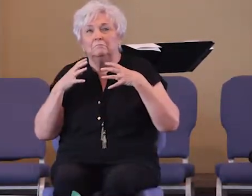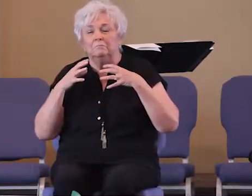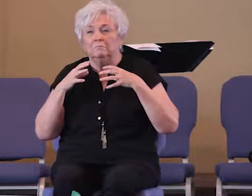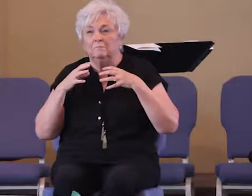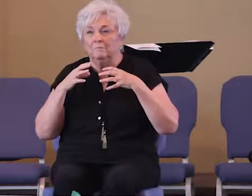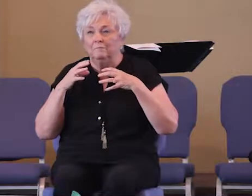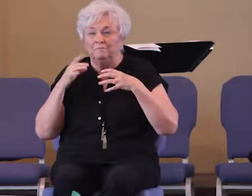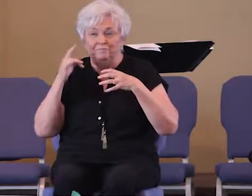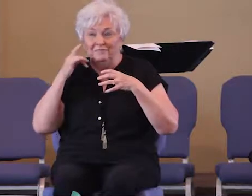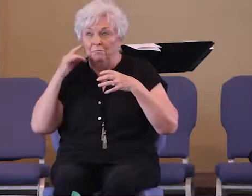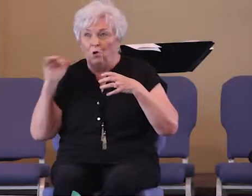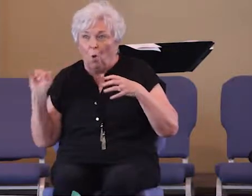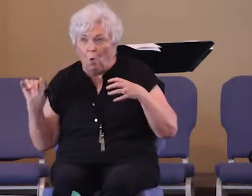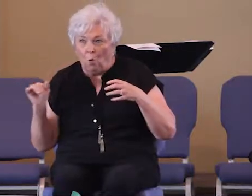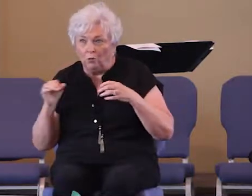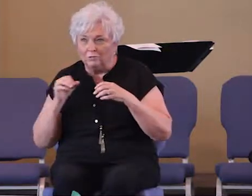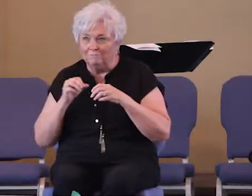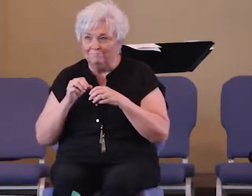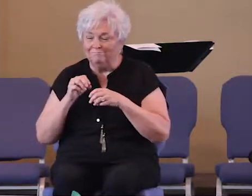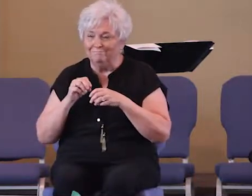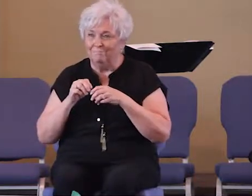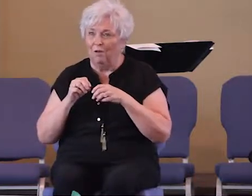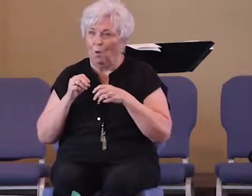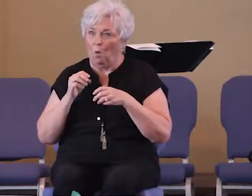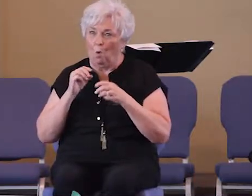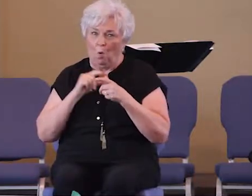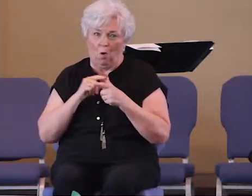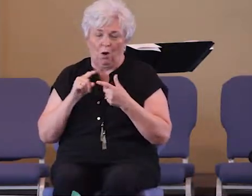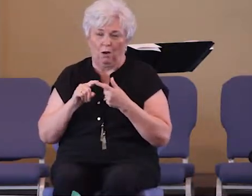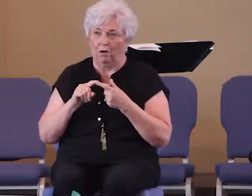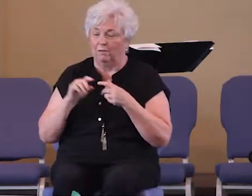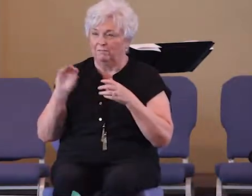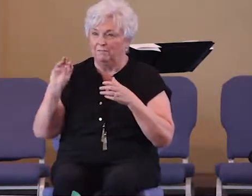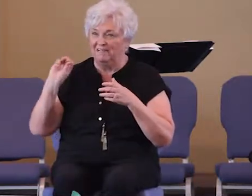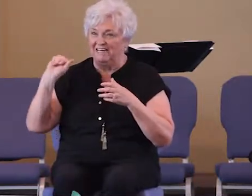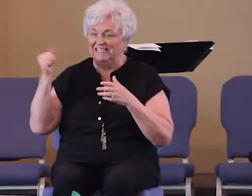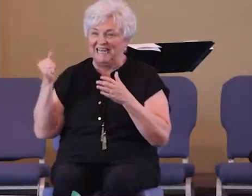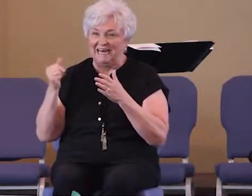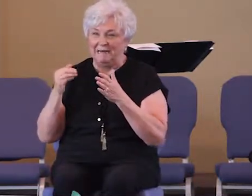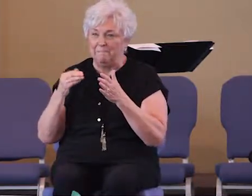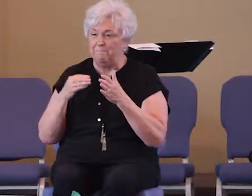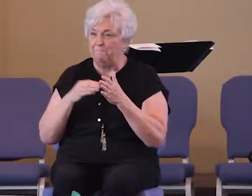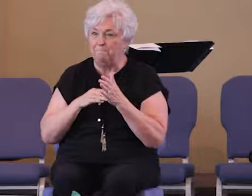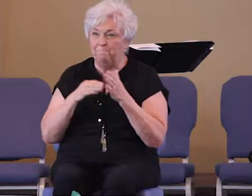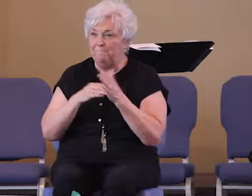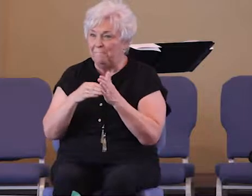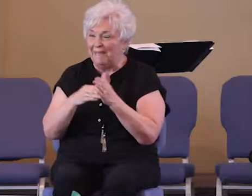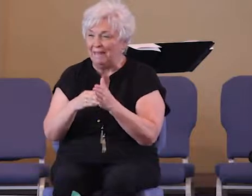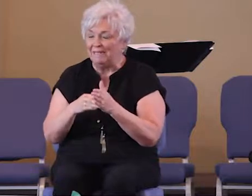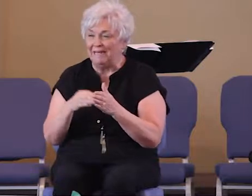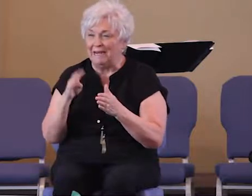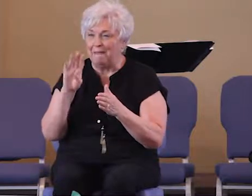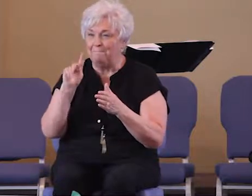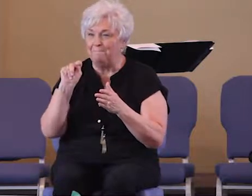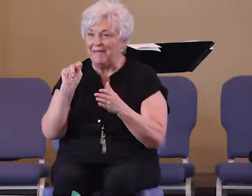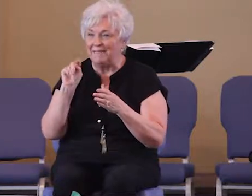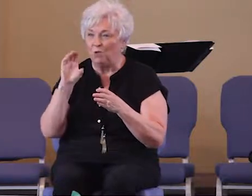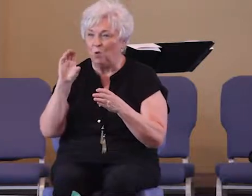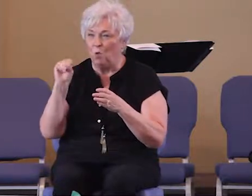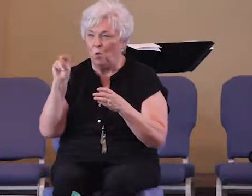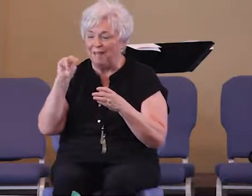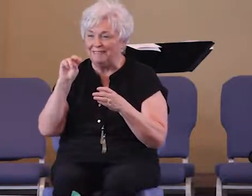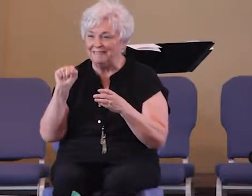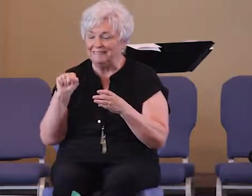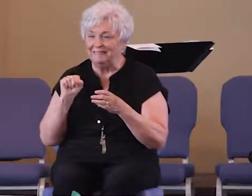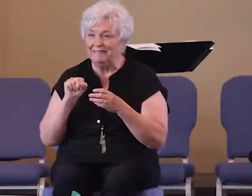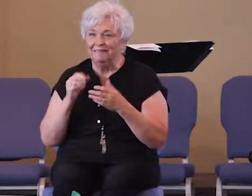gold bullion would be nice, or 10 billion bitcoins. You guys don't even know what bitcoins are, do you? Some of